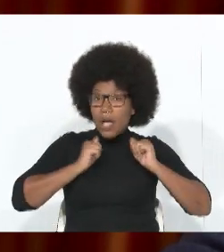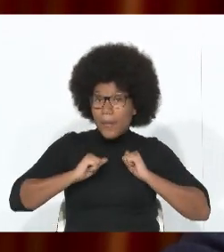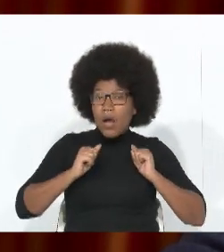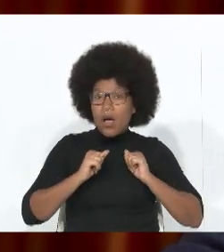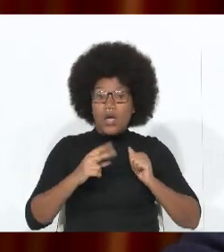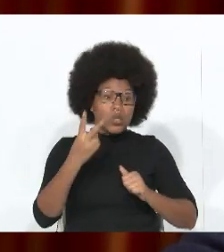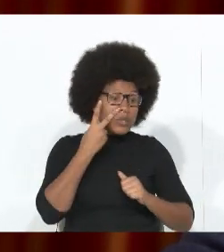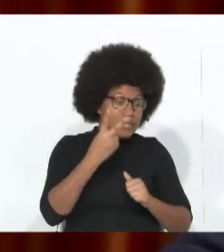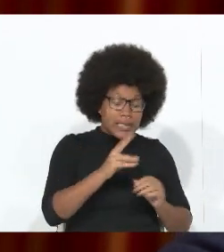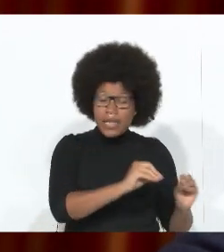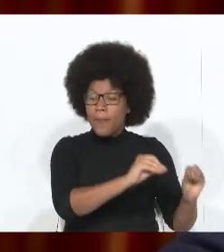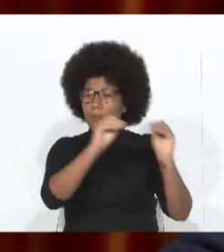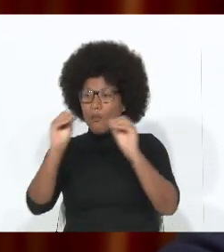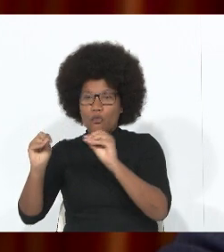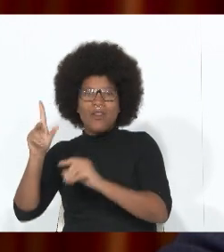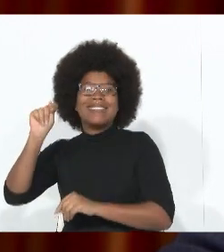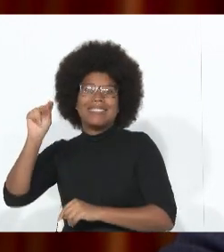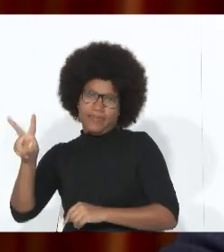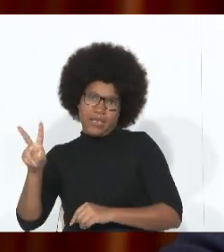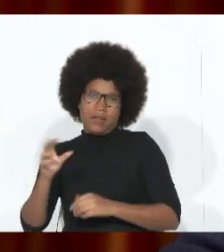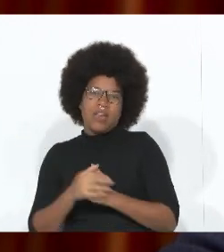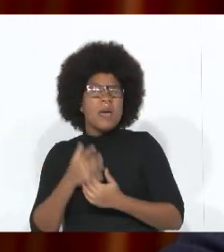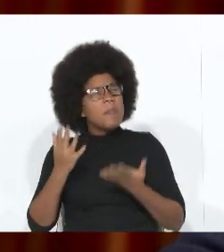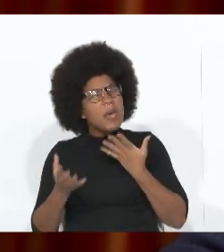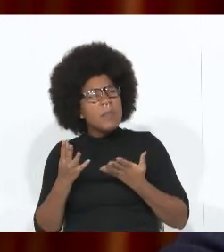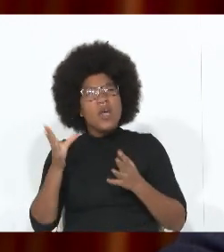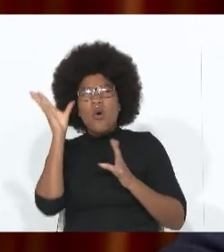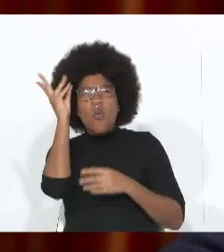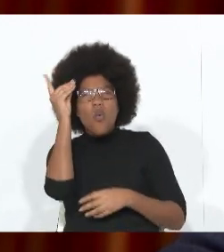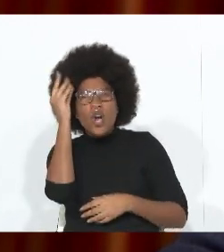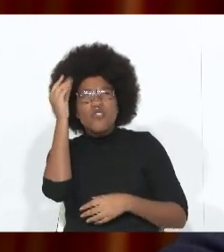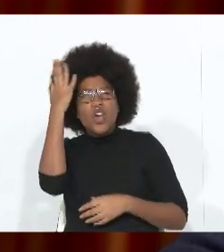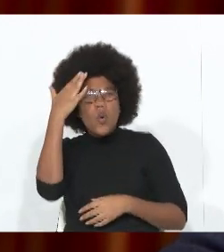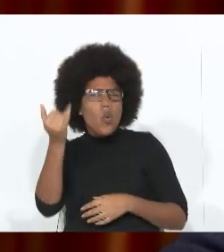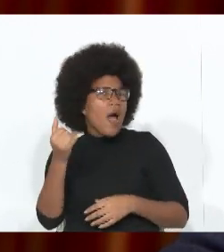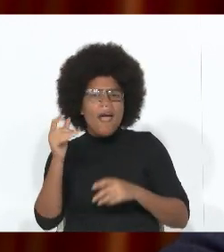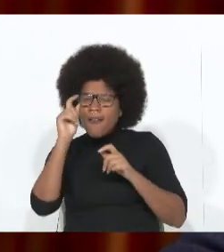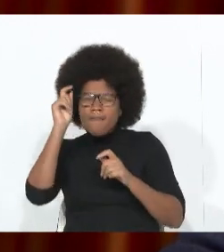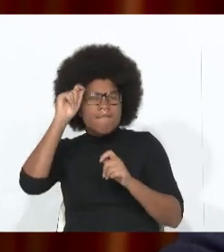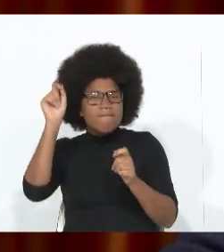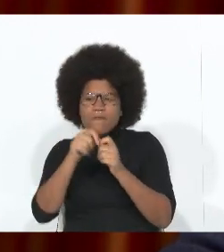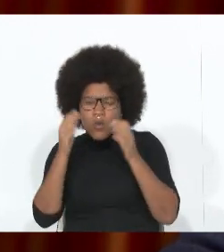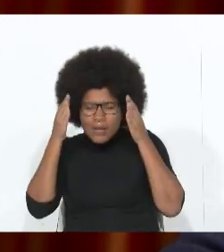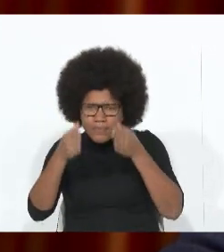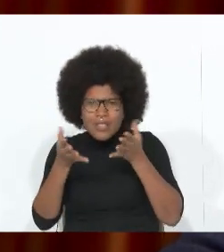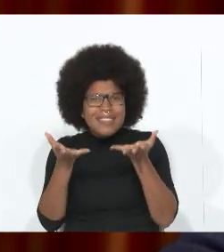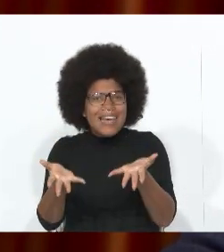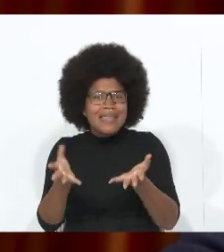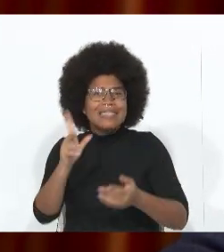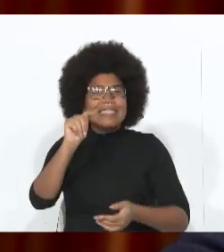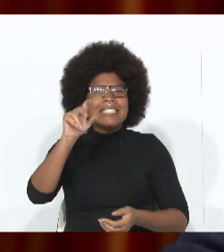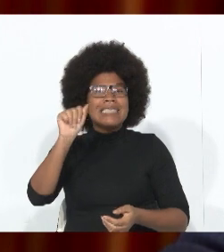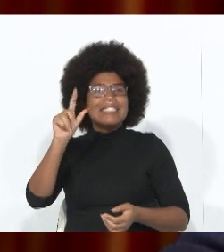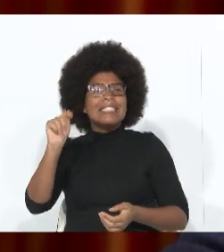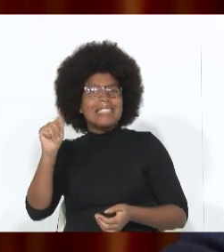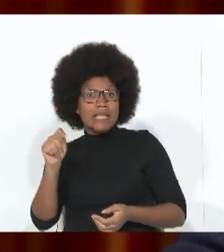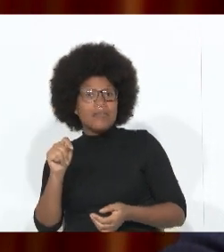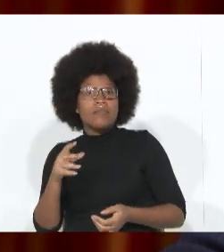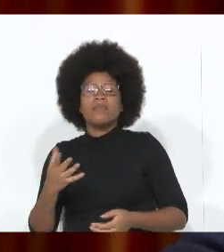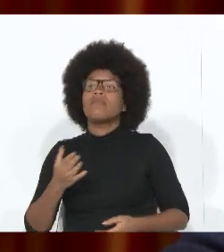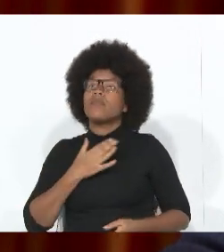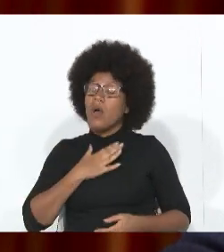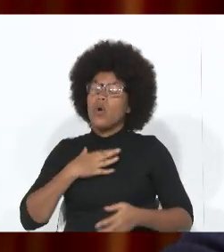local stations. You may be wondering why TATT has focused on such a topic. TATT's role as a regulator is